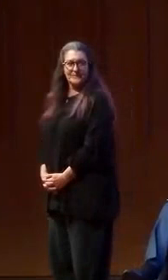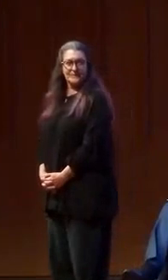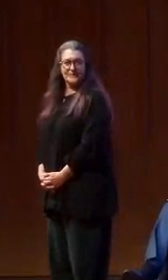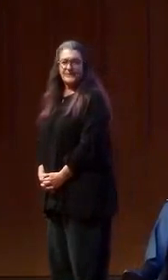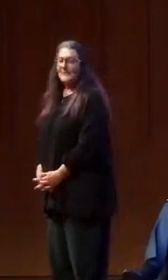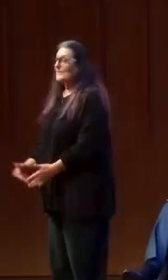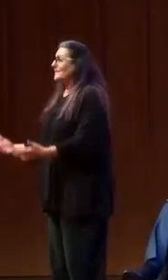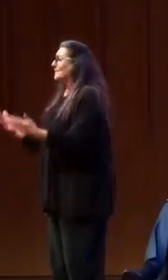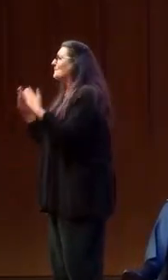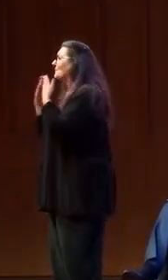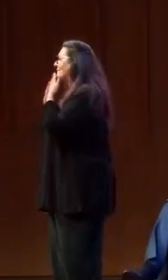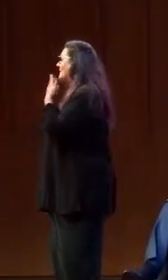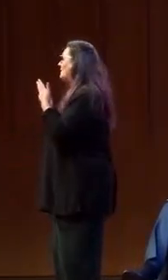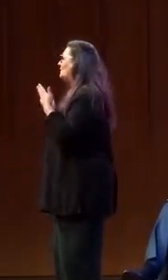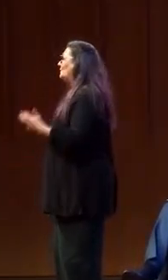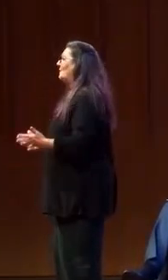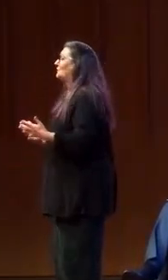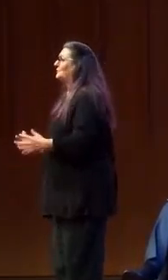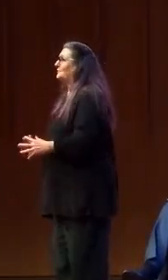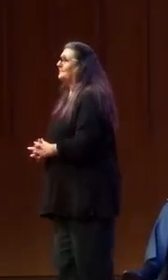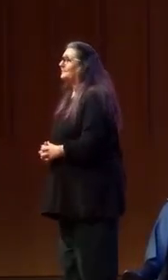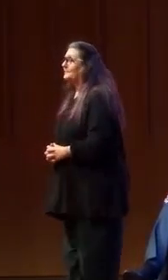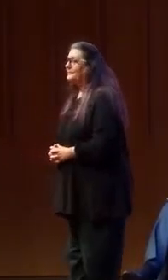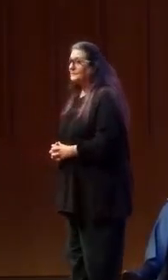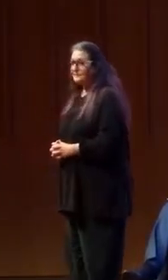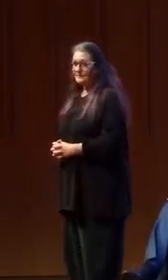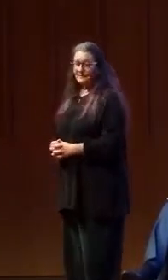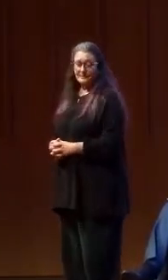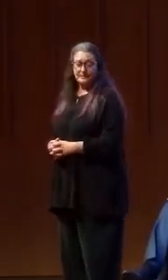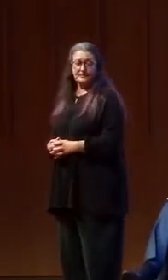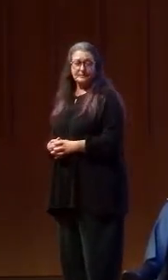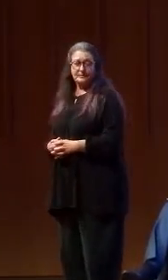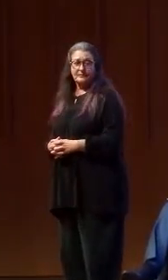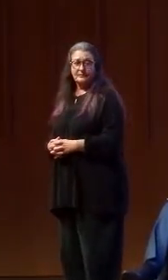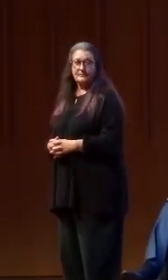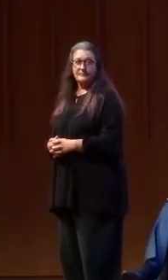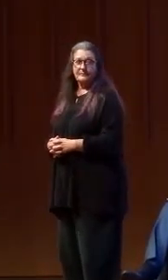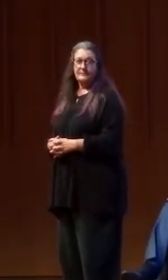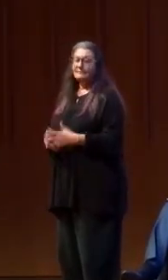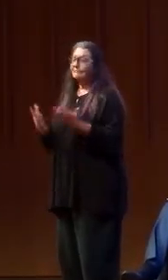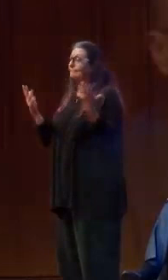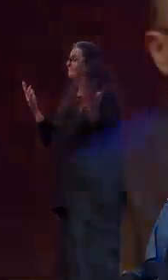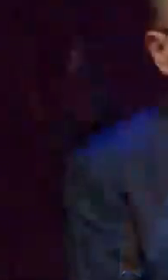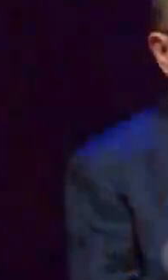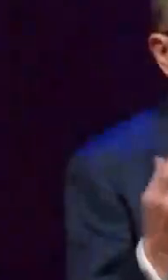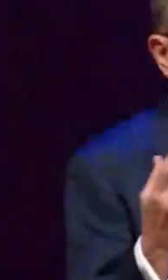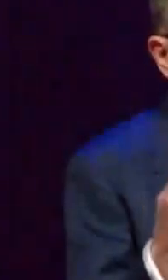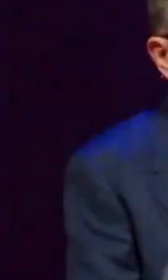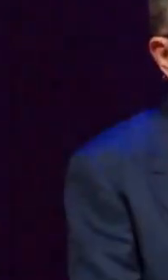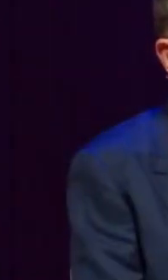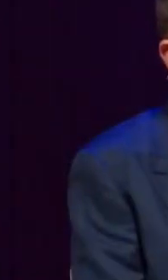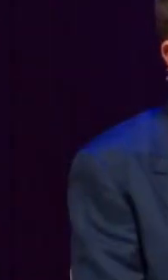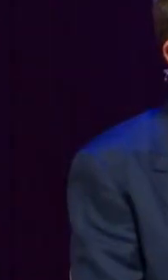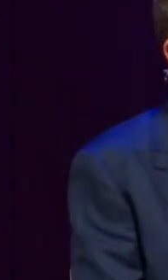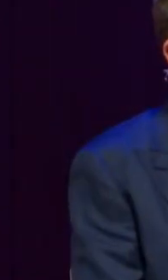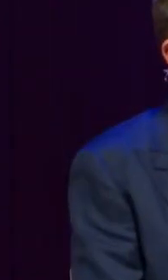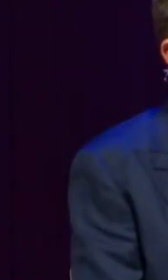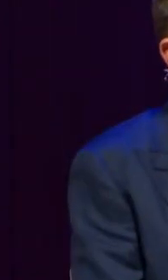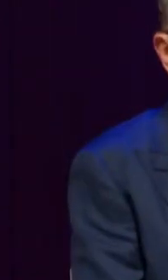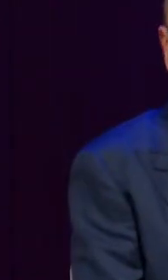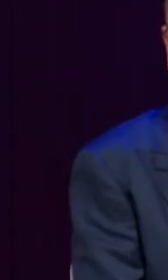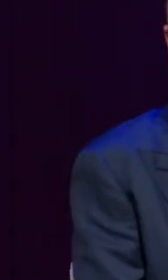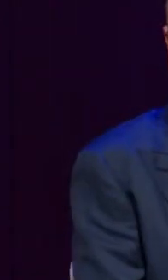Sarah. Thank you so much. Despite not being able to attend here today because of restrictions at Parliament House,